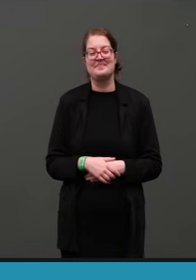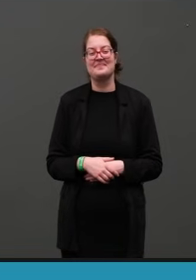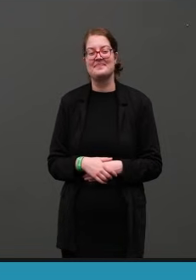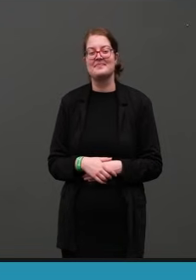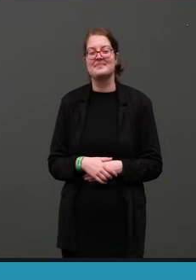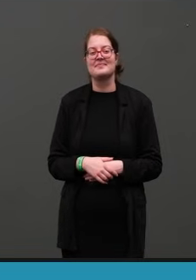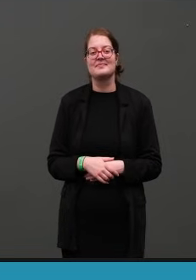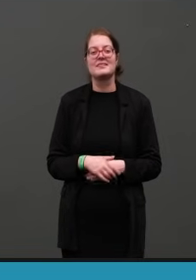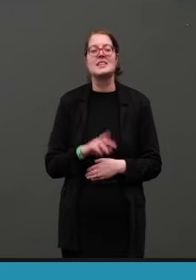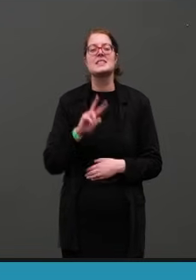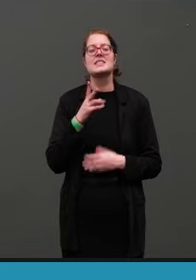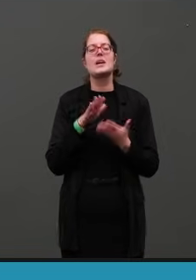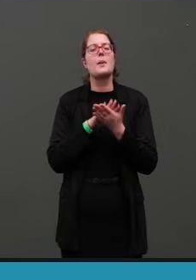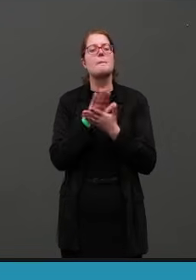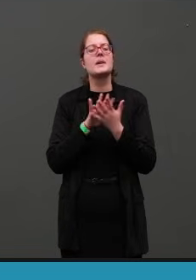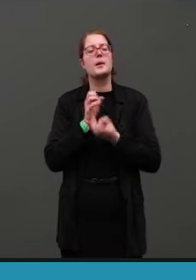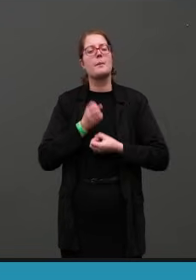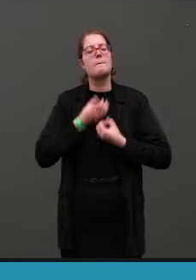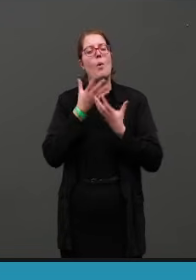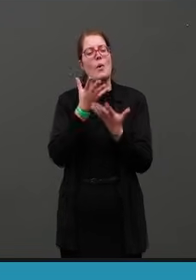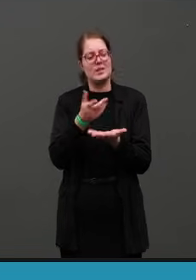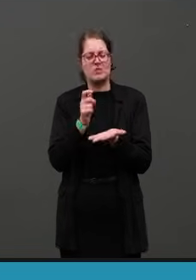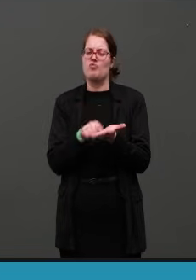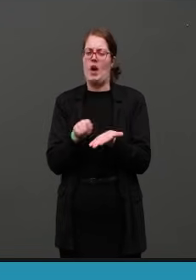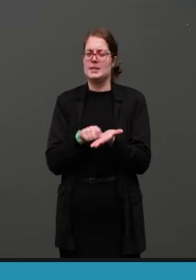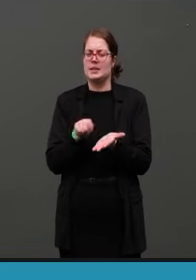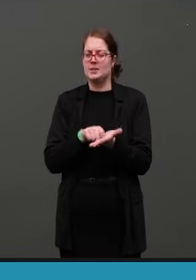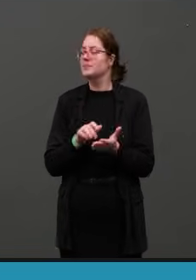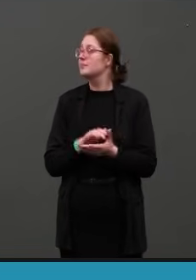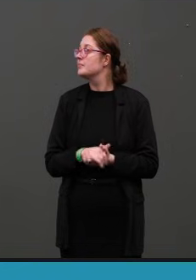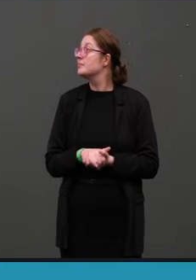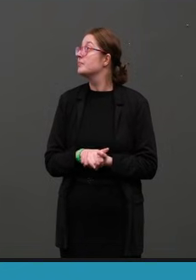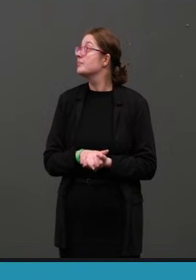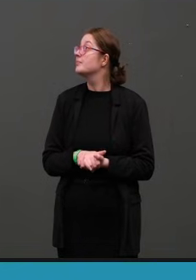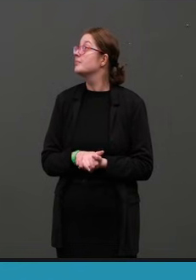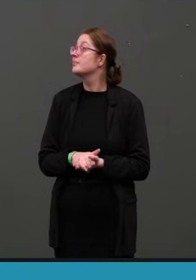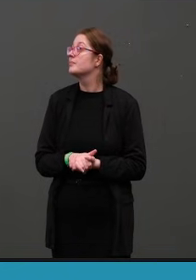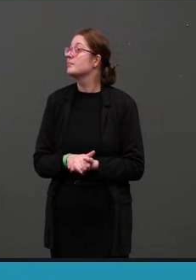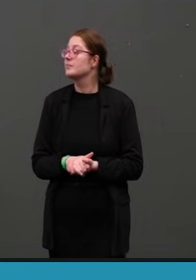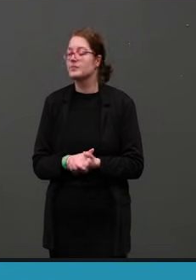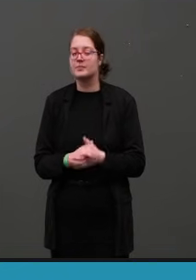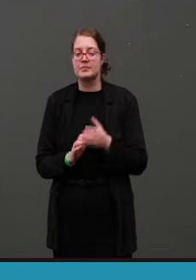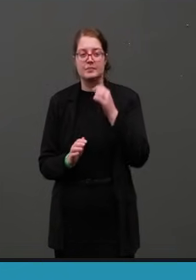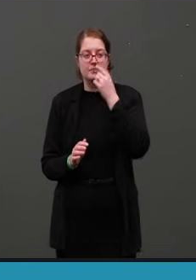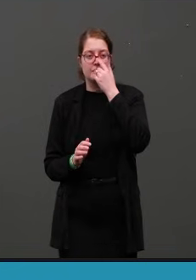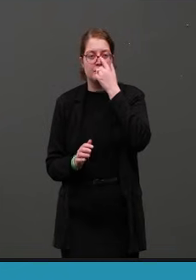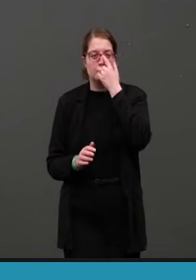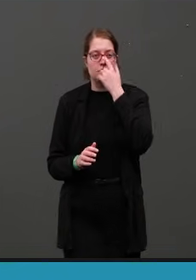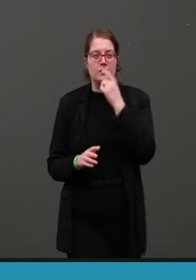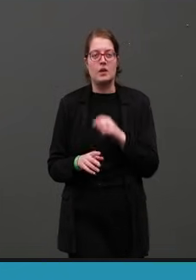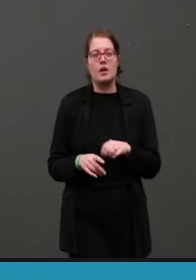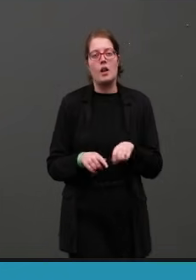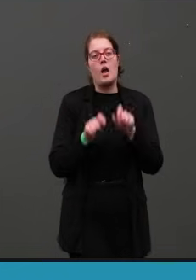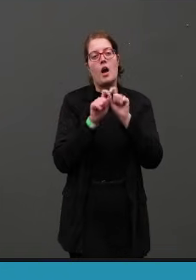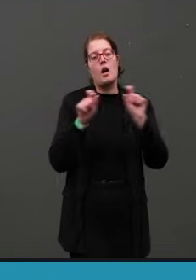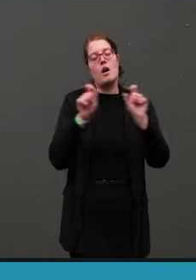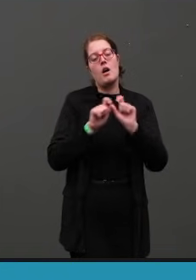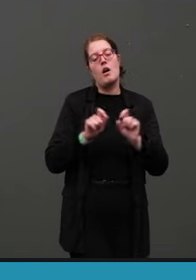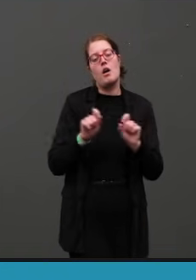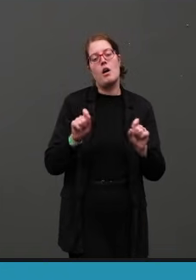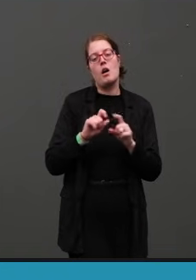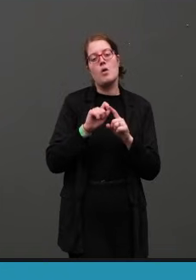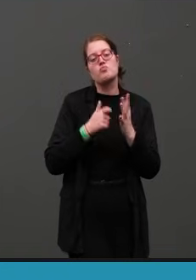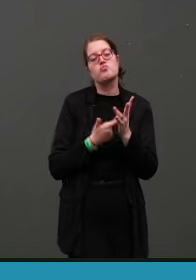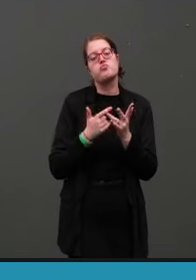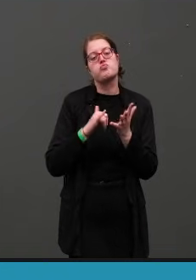sense of your writing. You don't have to write deathless prose to make a great story. Plenty of great stories are